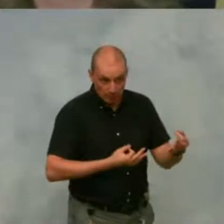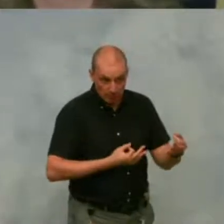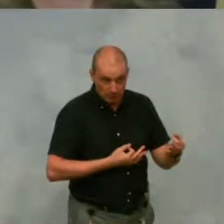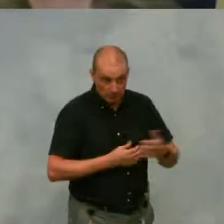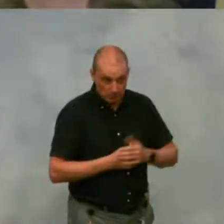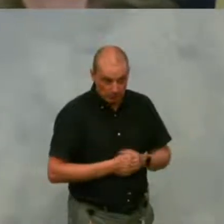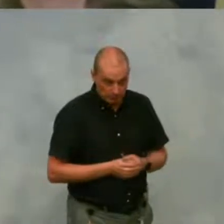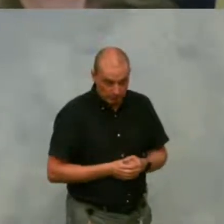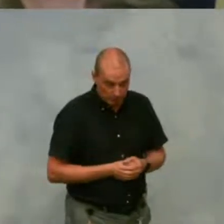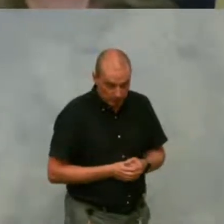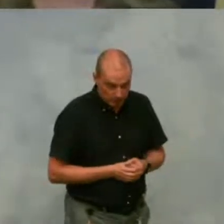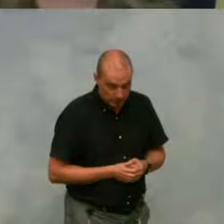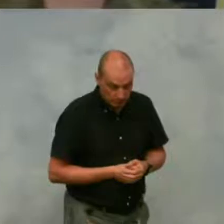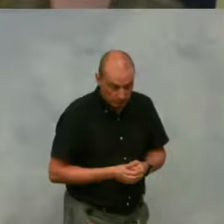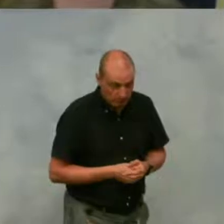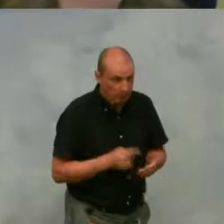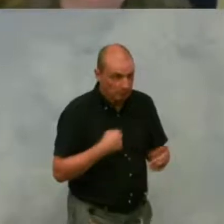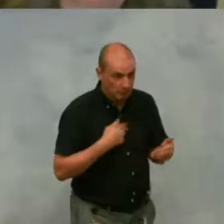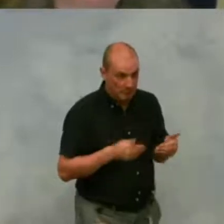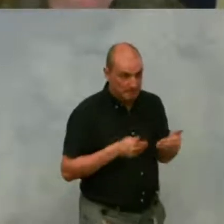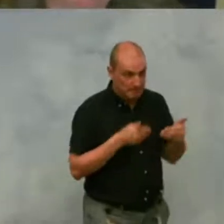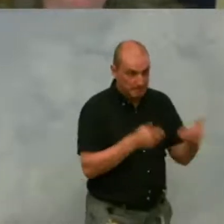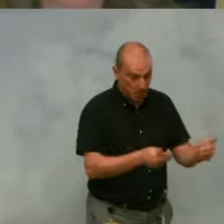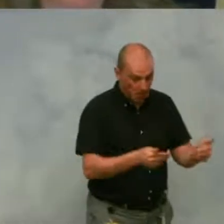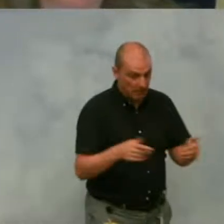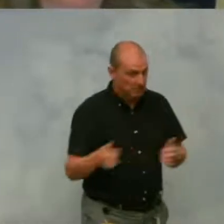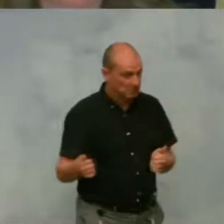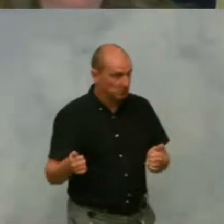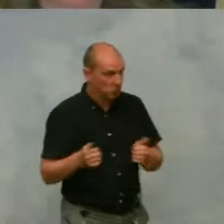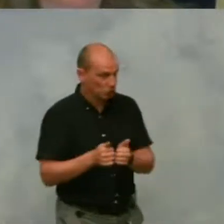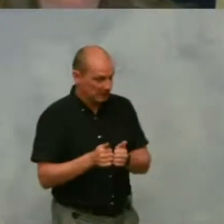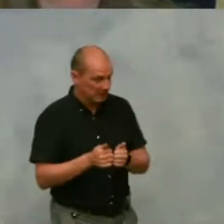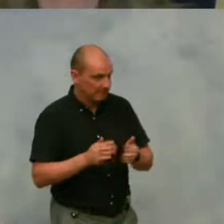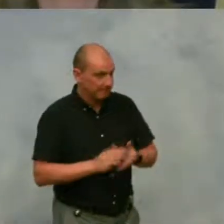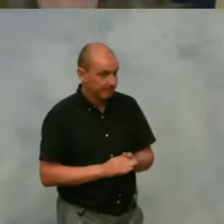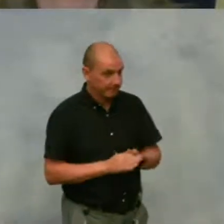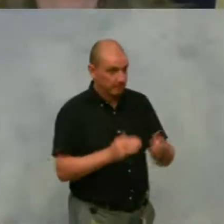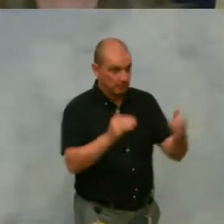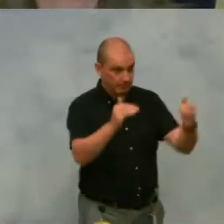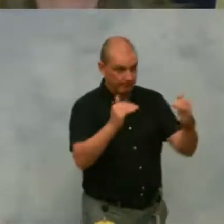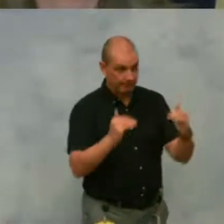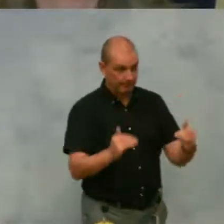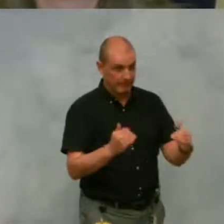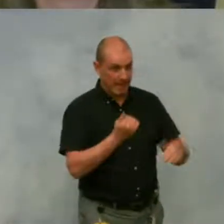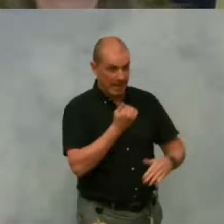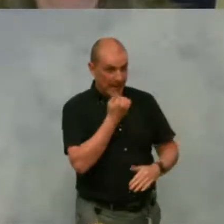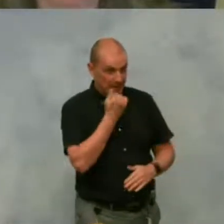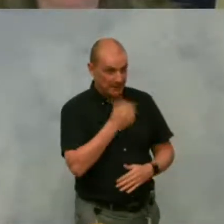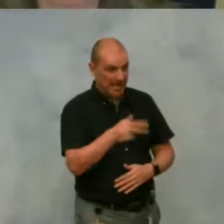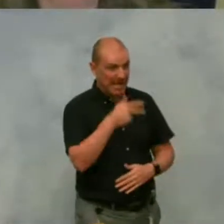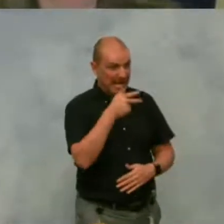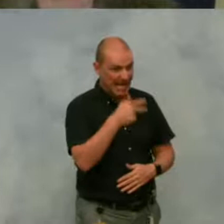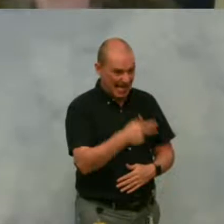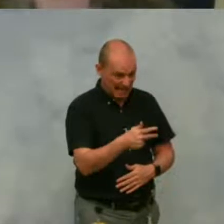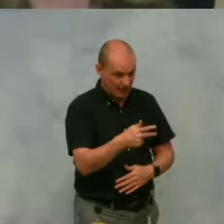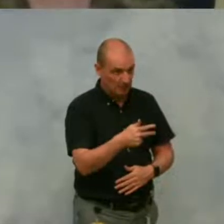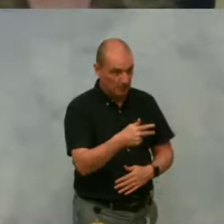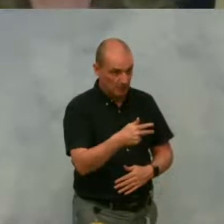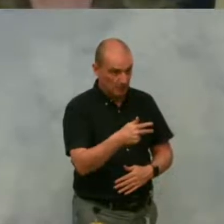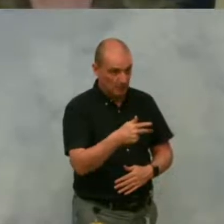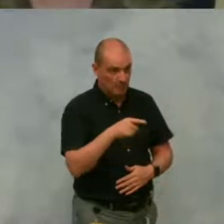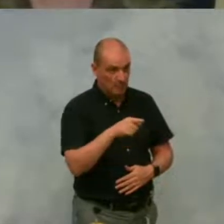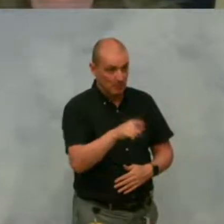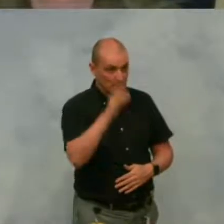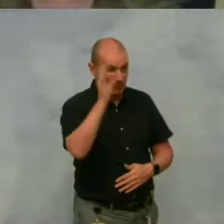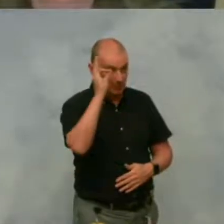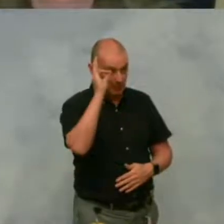No. I'll move the report. Agreed. Moving on to item 8, Council-wide